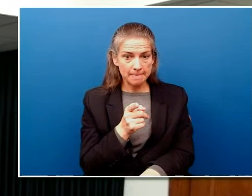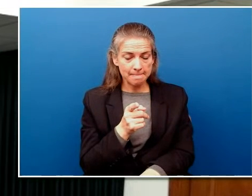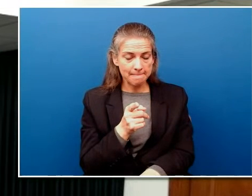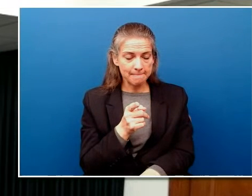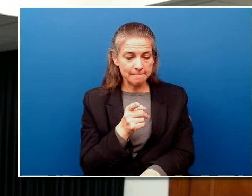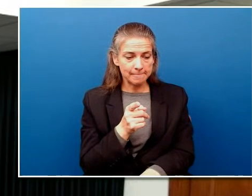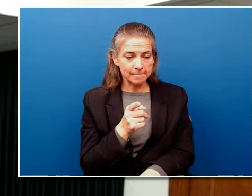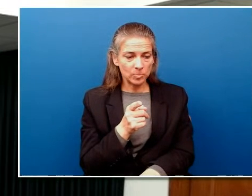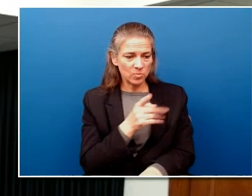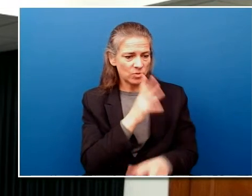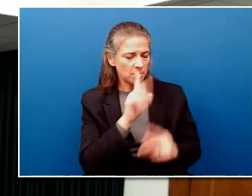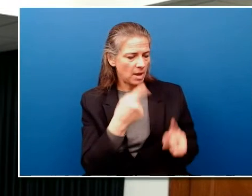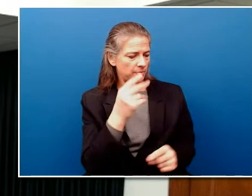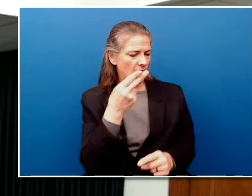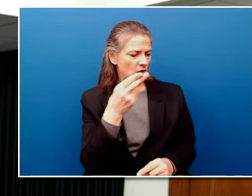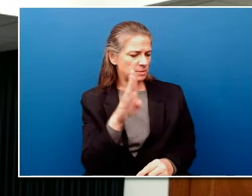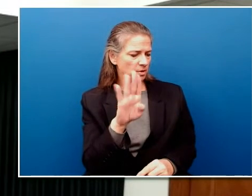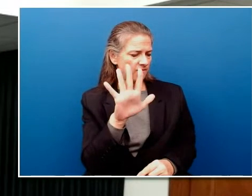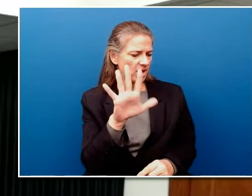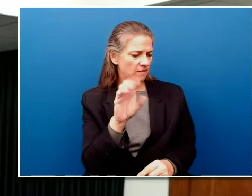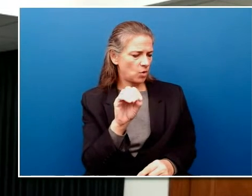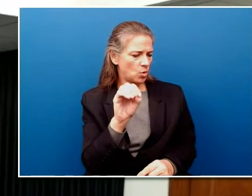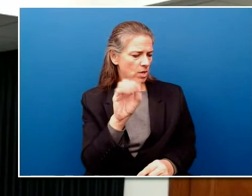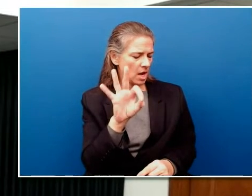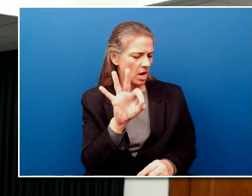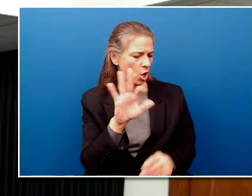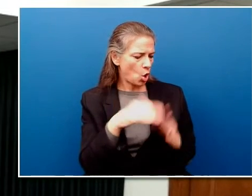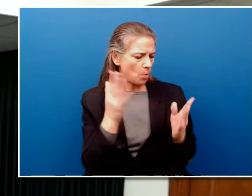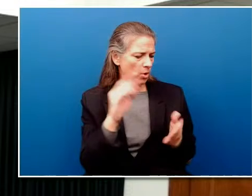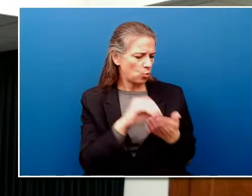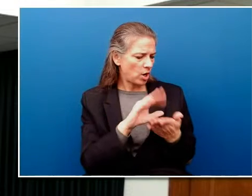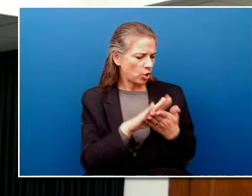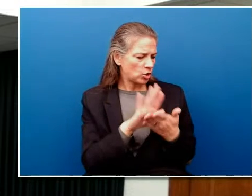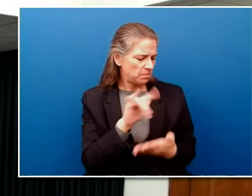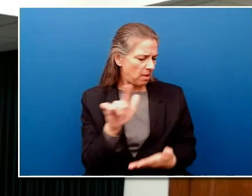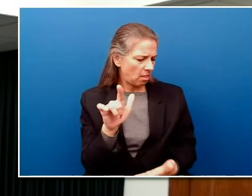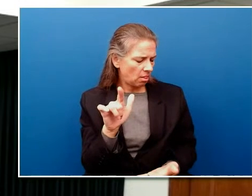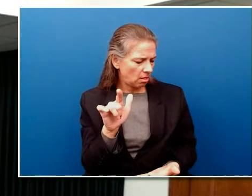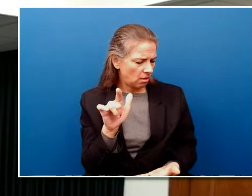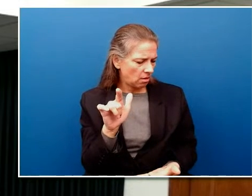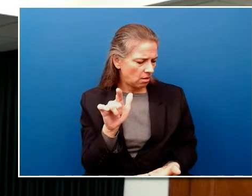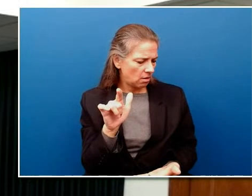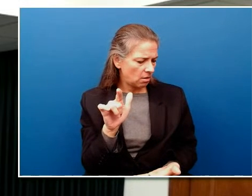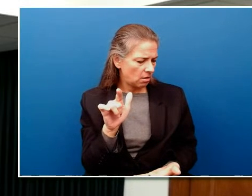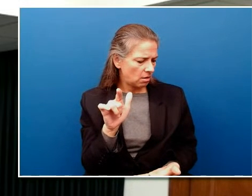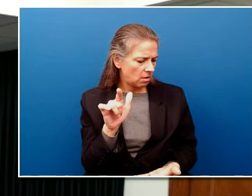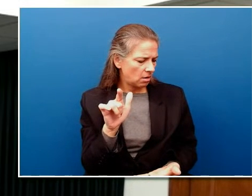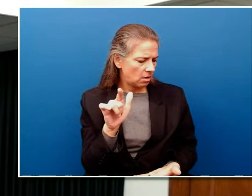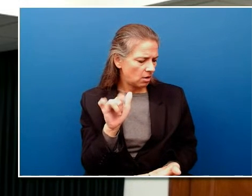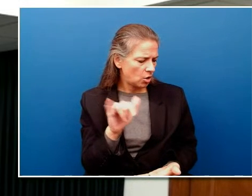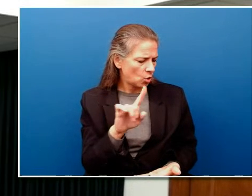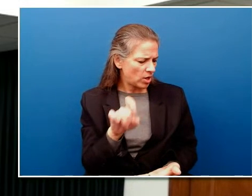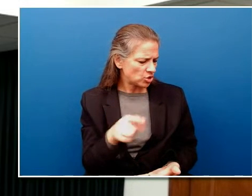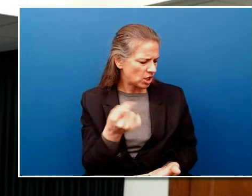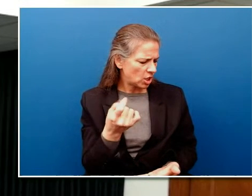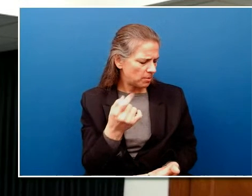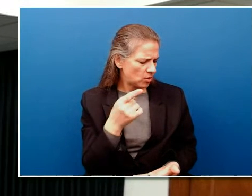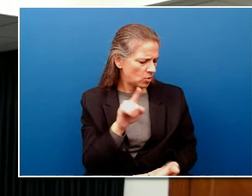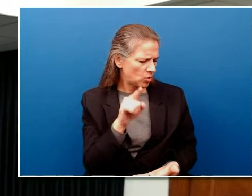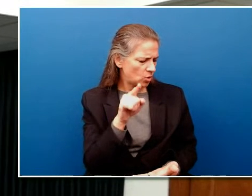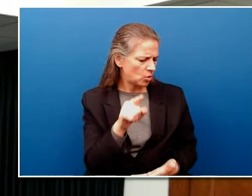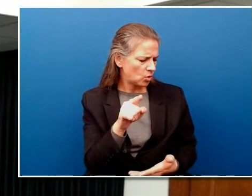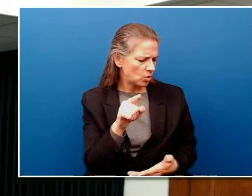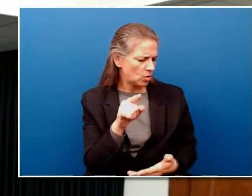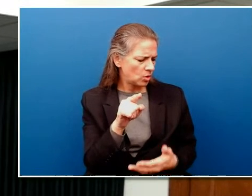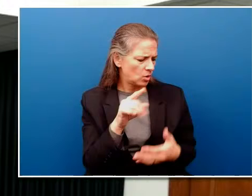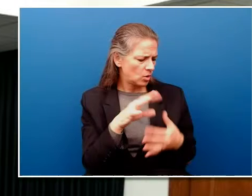about House Bill 509, the open records bill. It hasn't gone through the Senate yet. This question's a little bit of a two-parter.